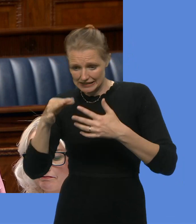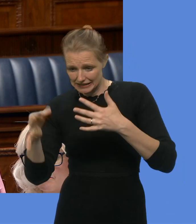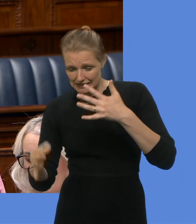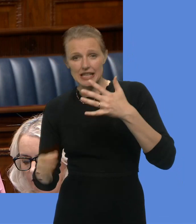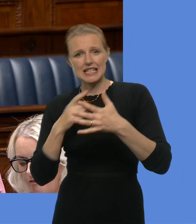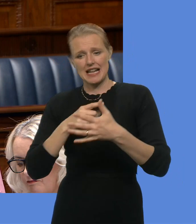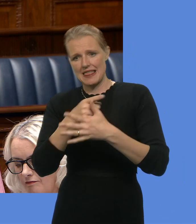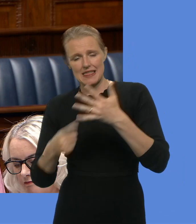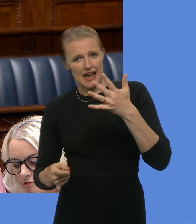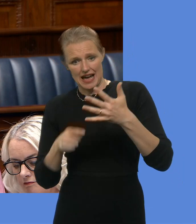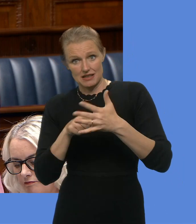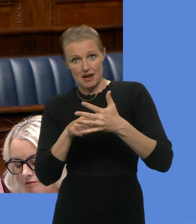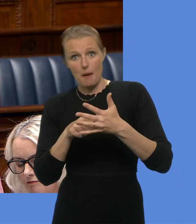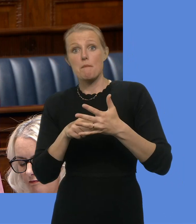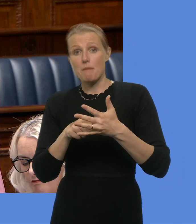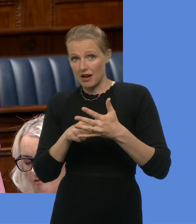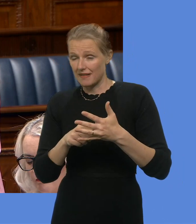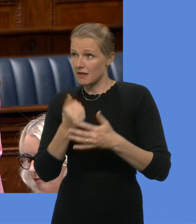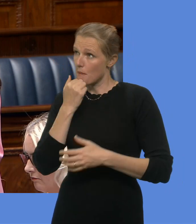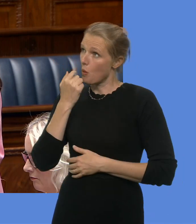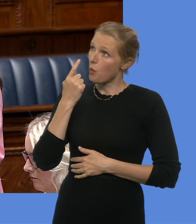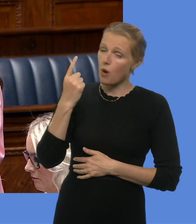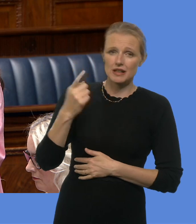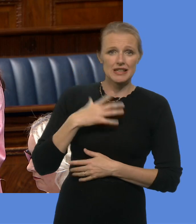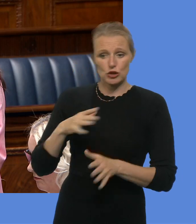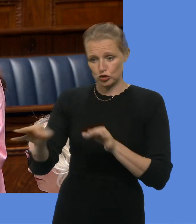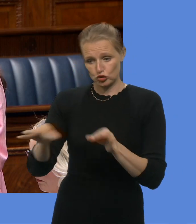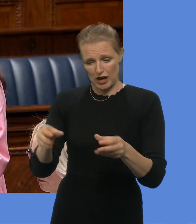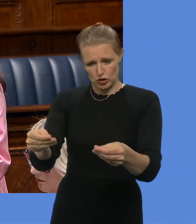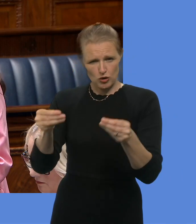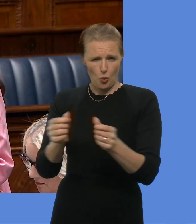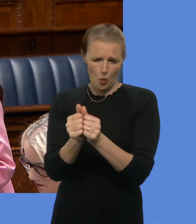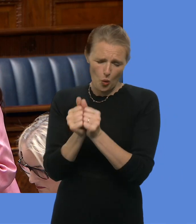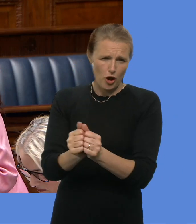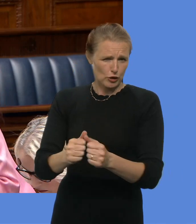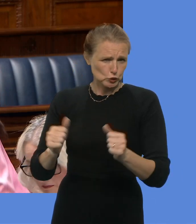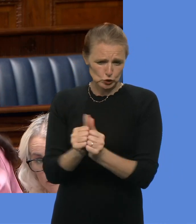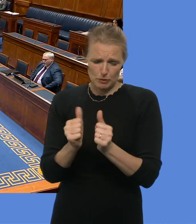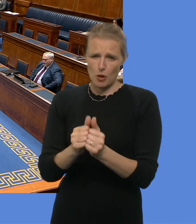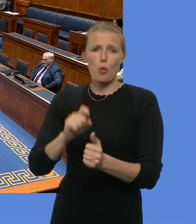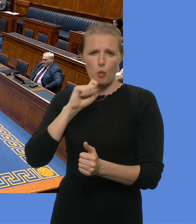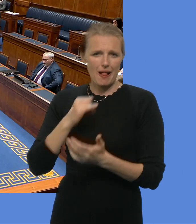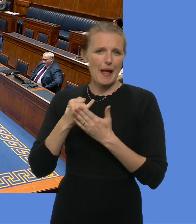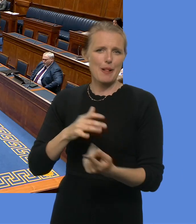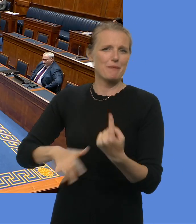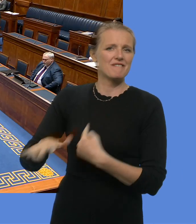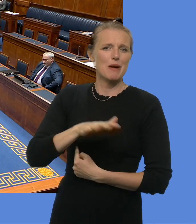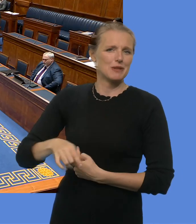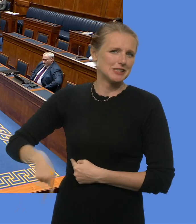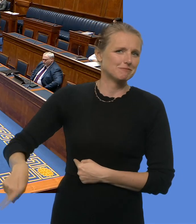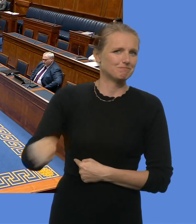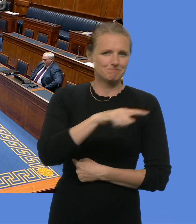comprehensive childcare strategy, and the First Minister and I are determined to ensure that this is an executive that delivers that. Nick Matheson.